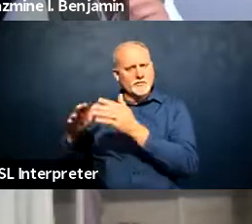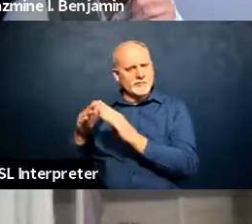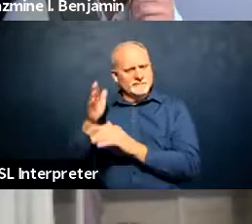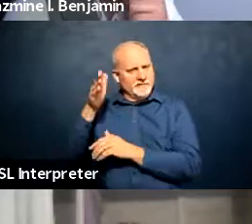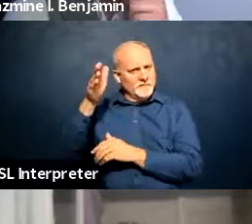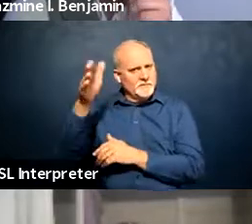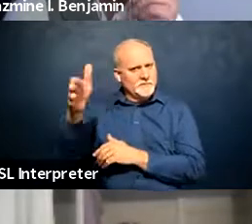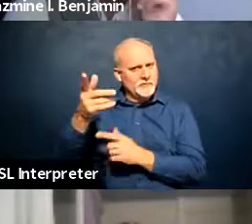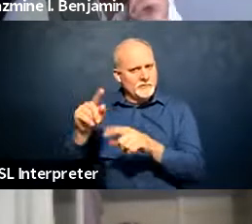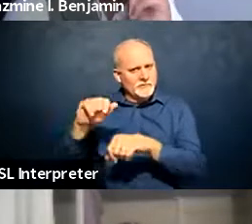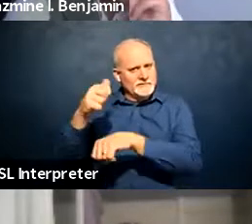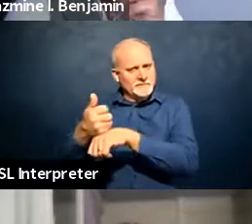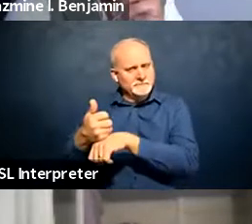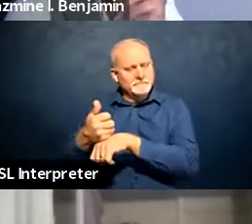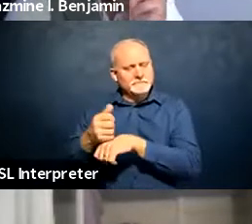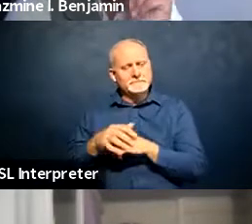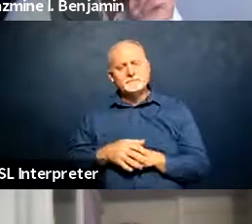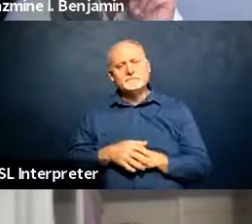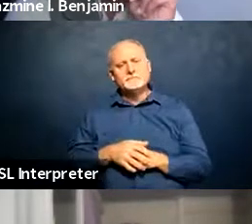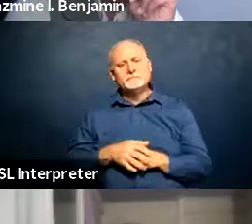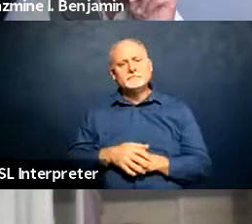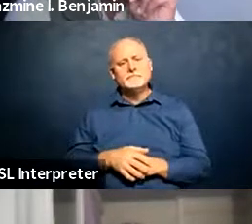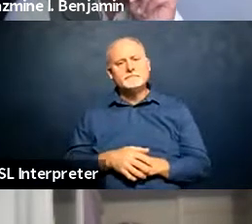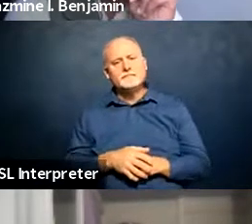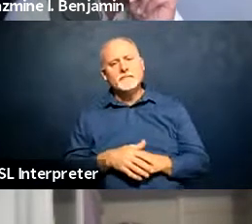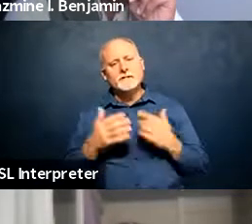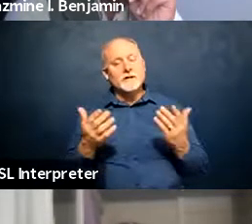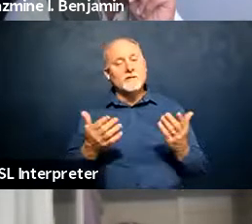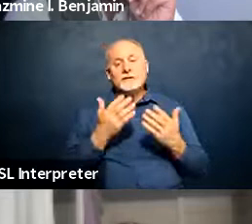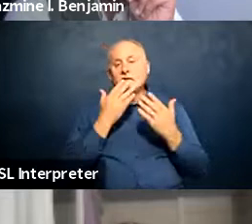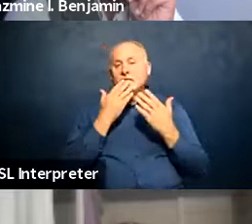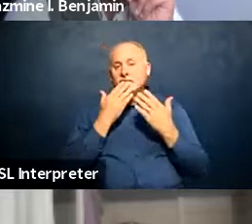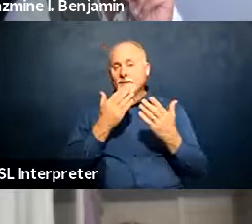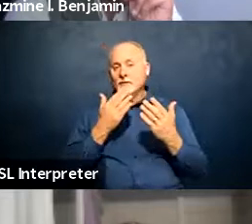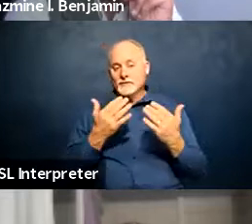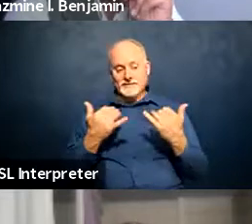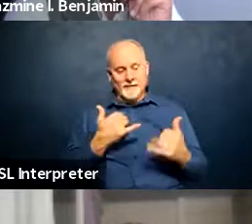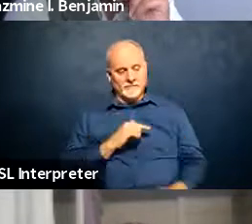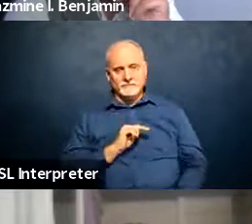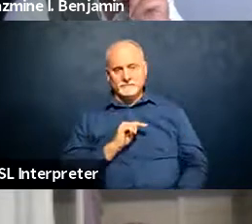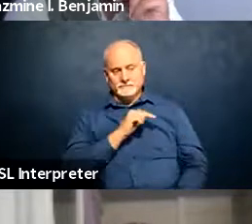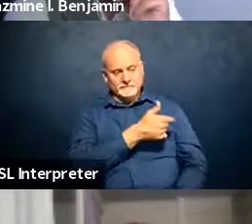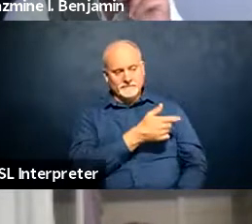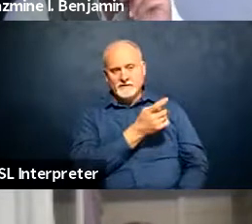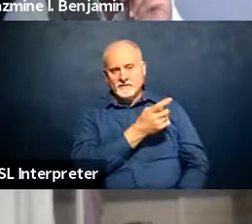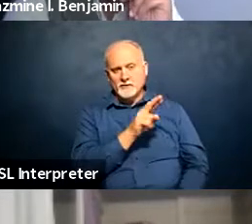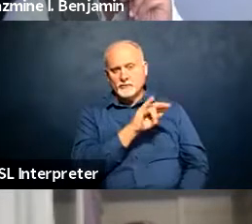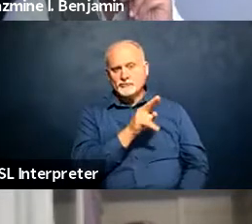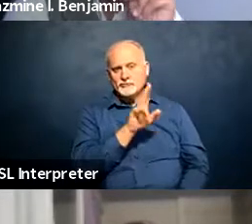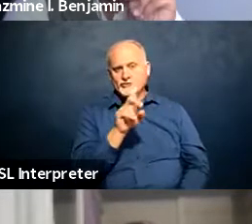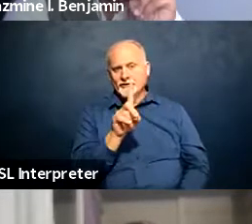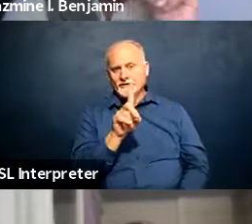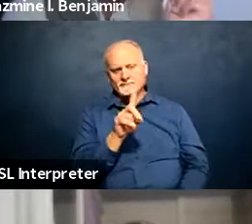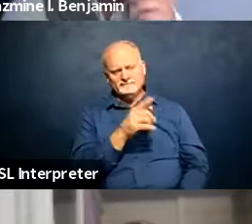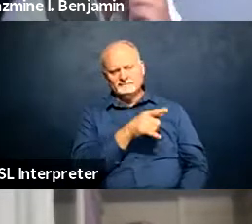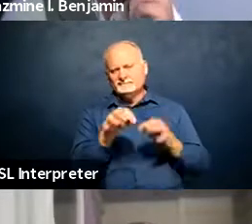stand up our vaccination sites going forward. So thank you. I'll turn this over to Dr. Judd to give you more